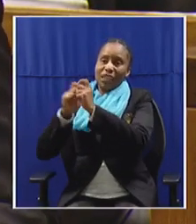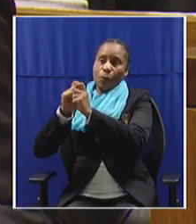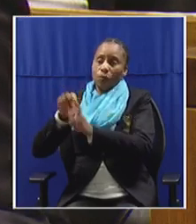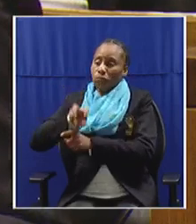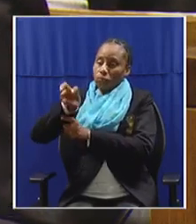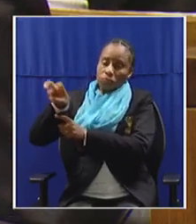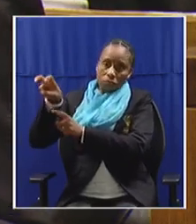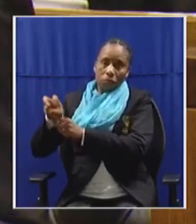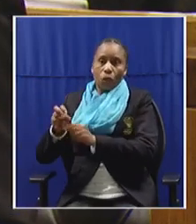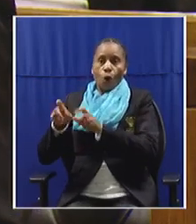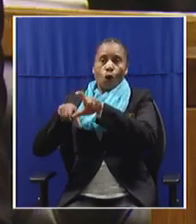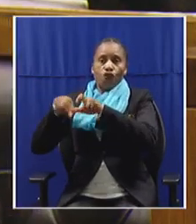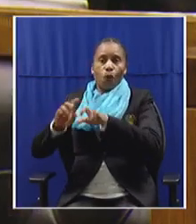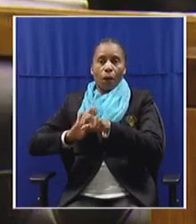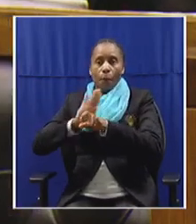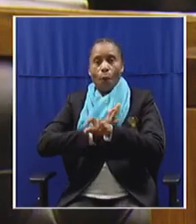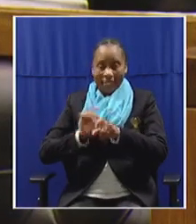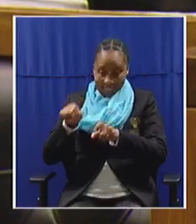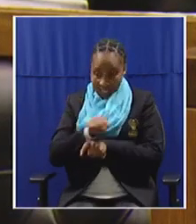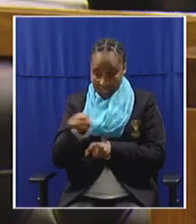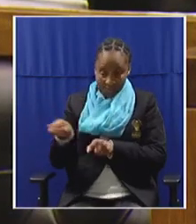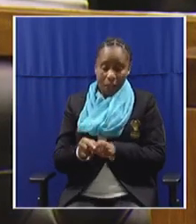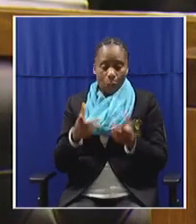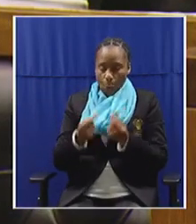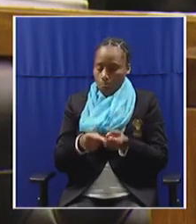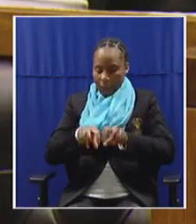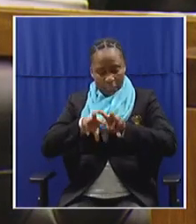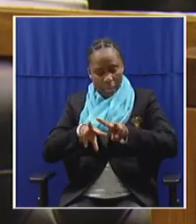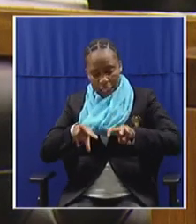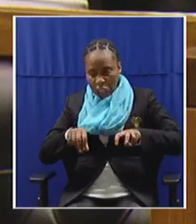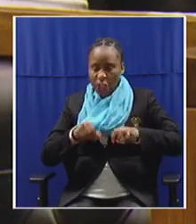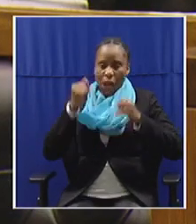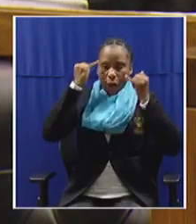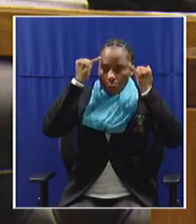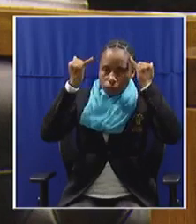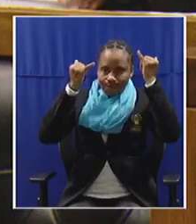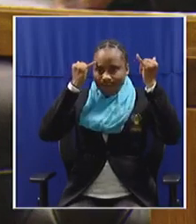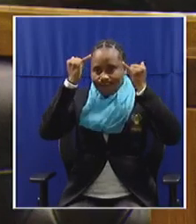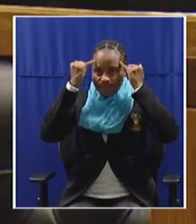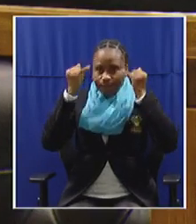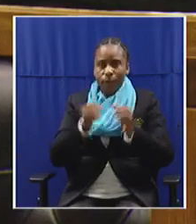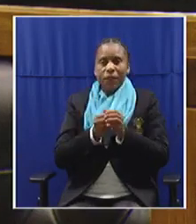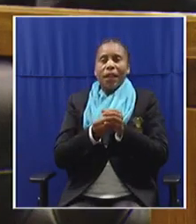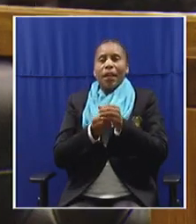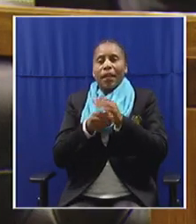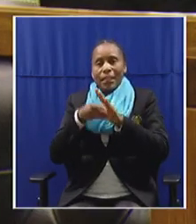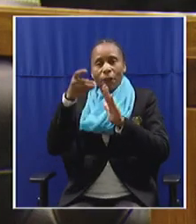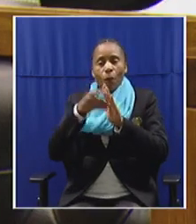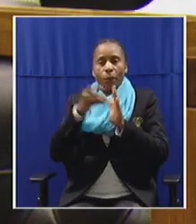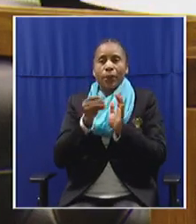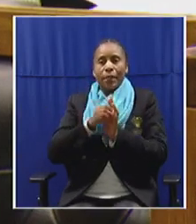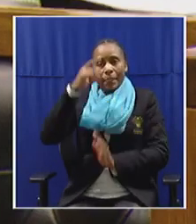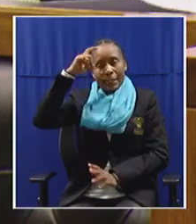it's in the forefront through research and innovation of developing smart agricultural